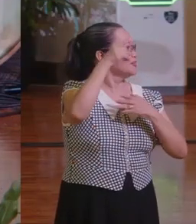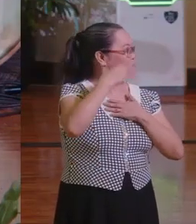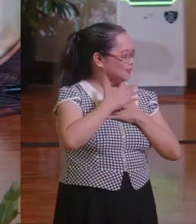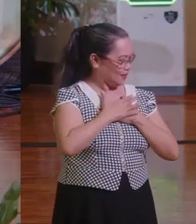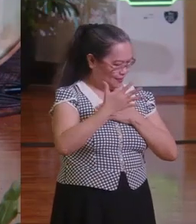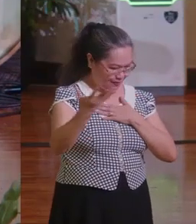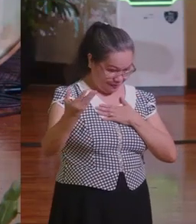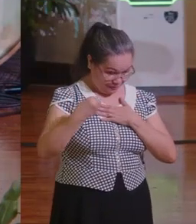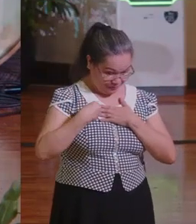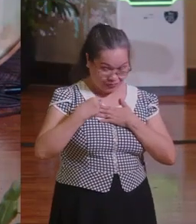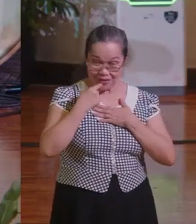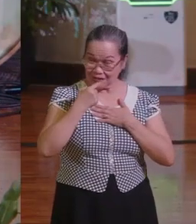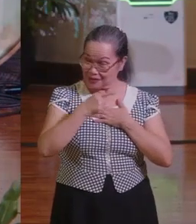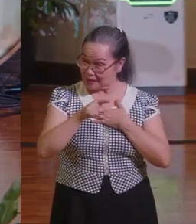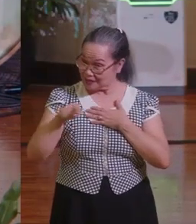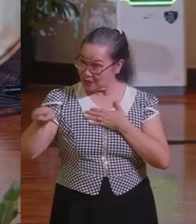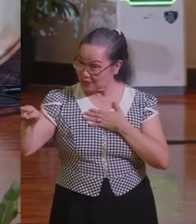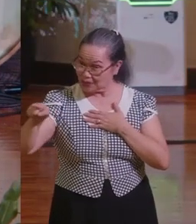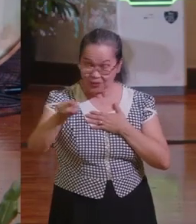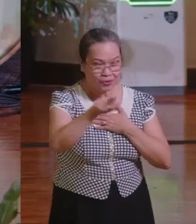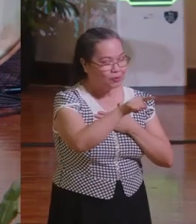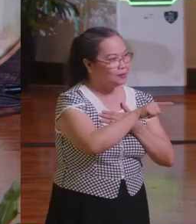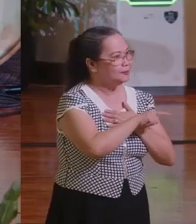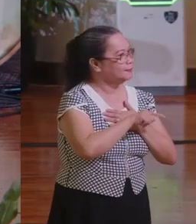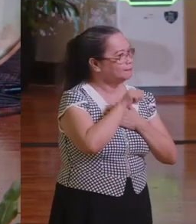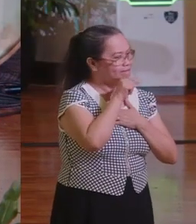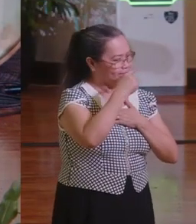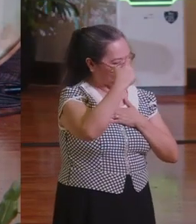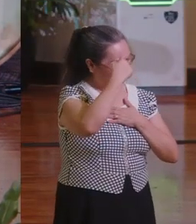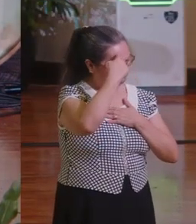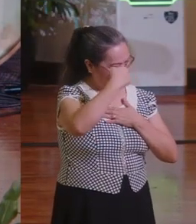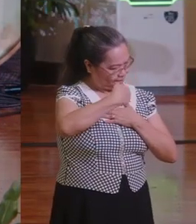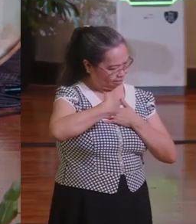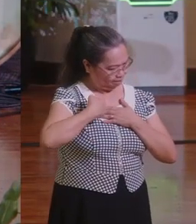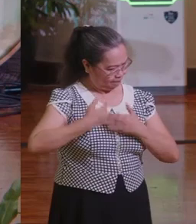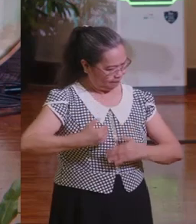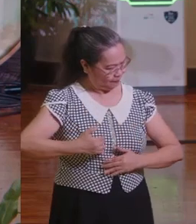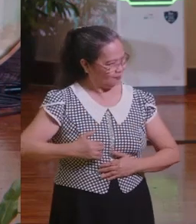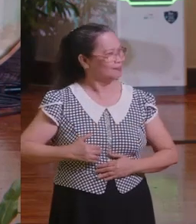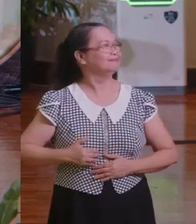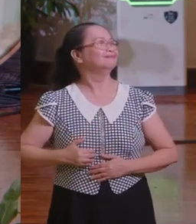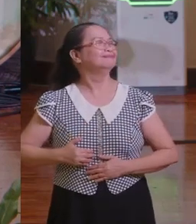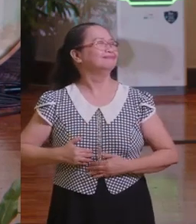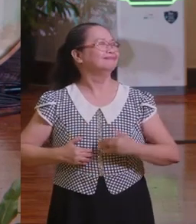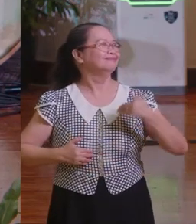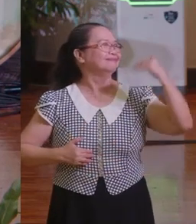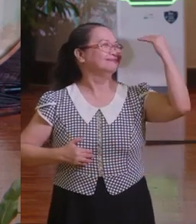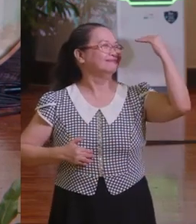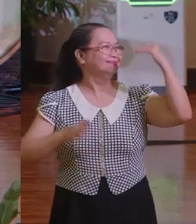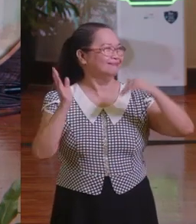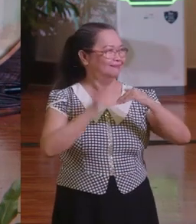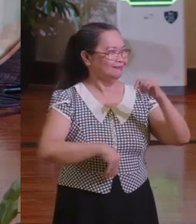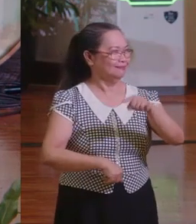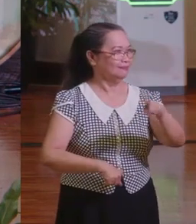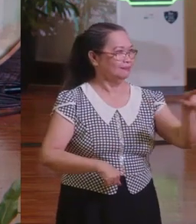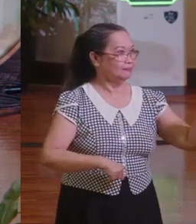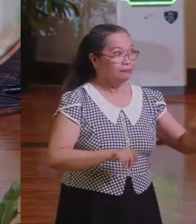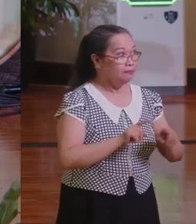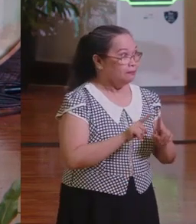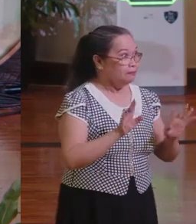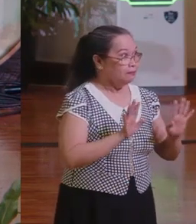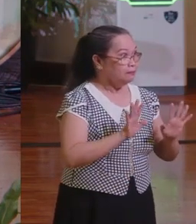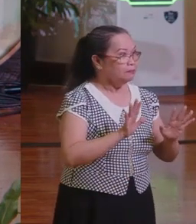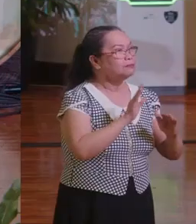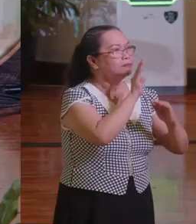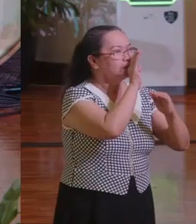to me, I say to everyone among you, not to think of himself more highly than he ought to think, but to think with